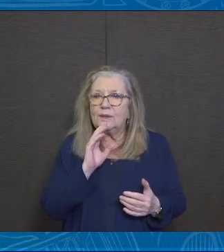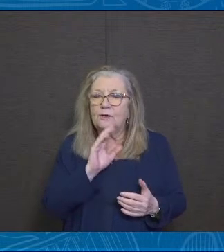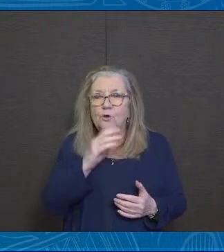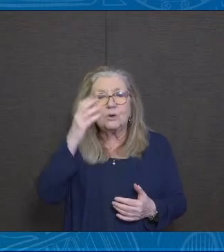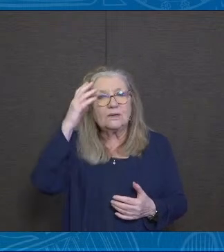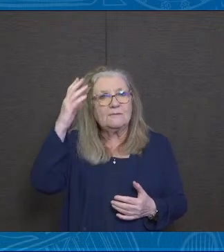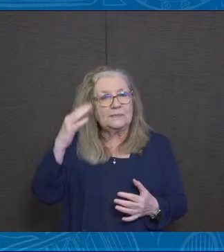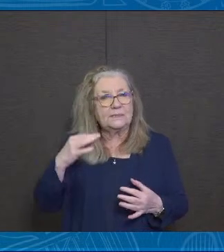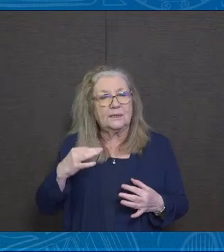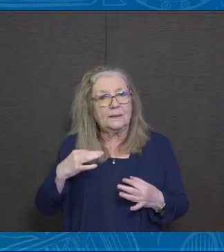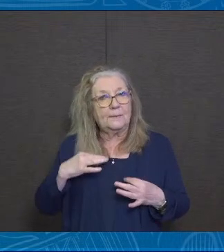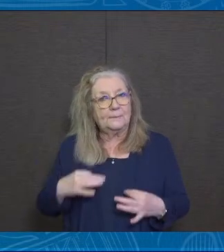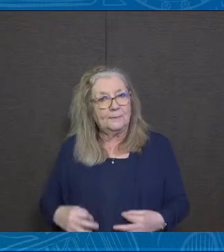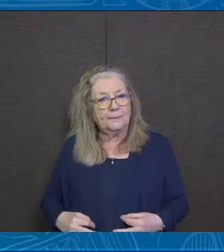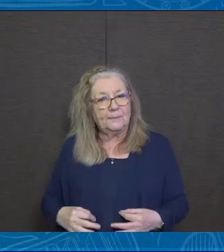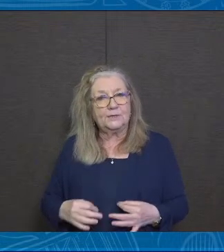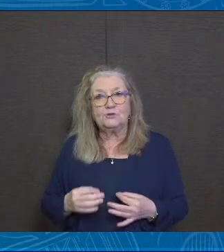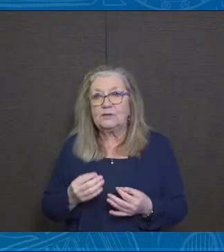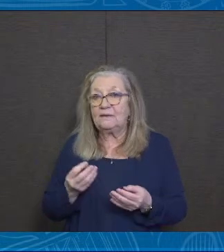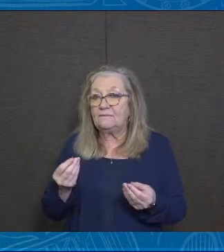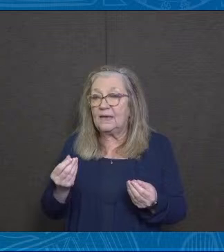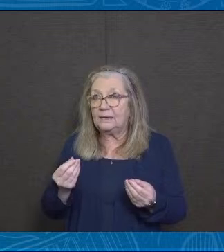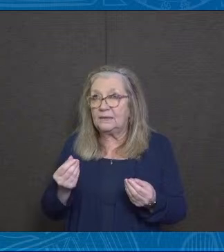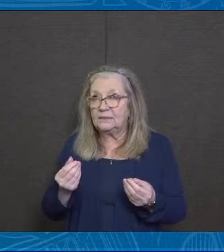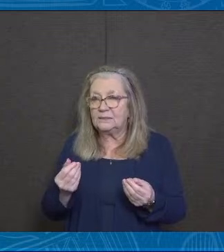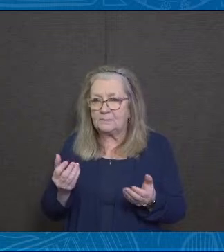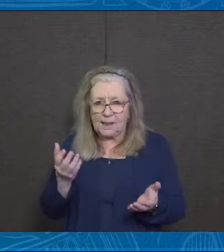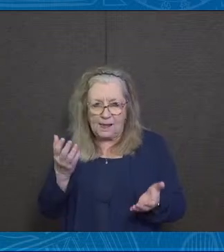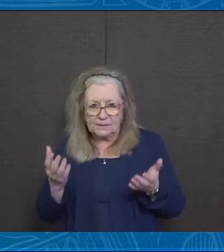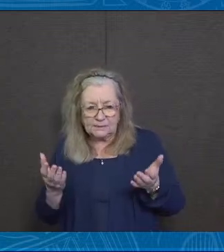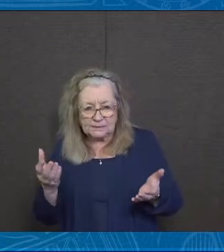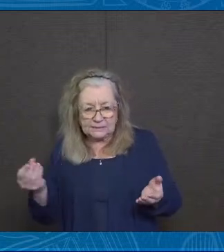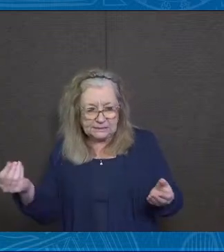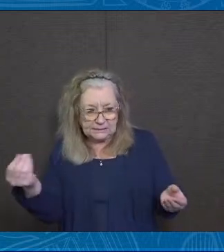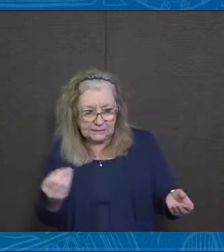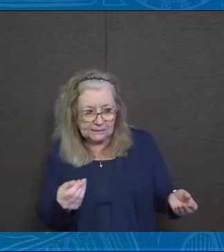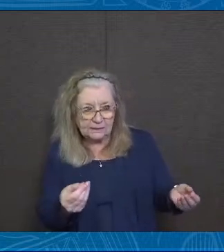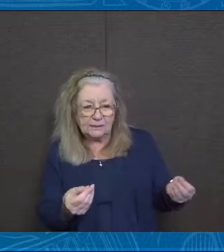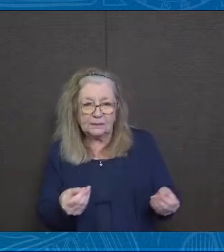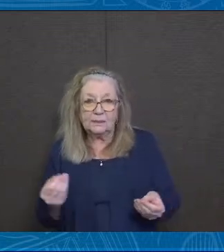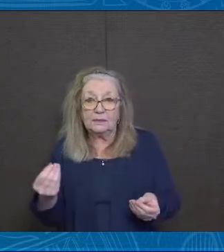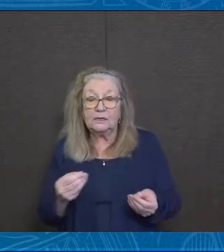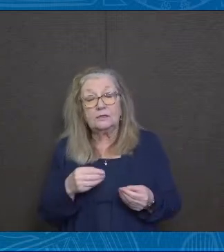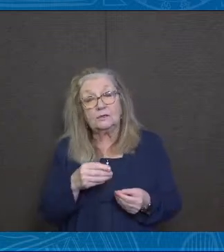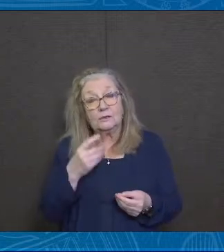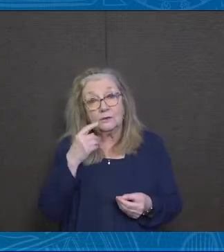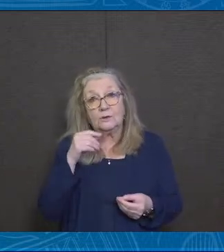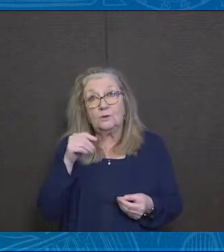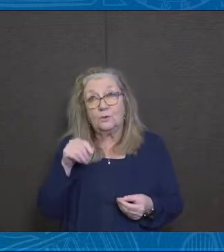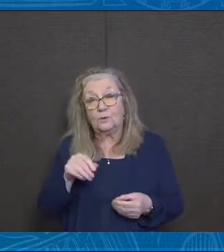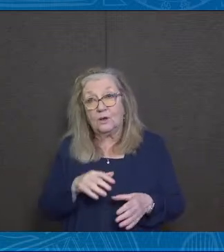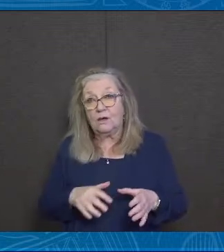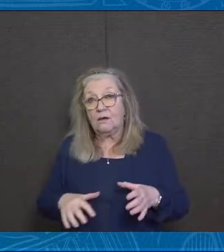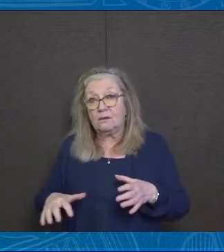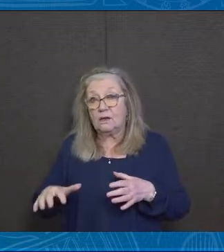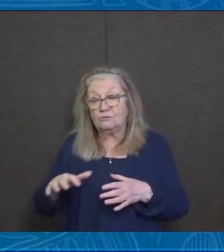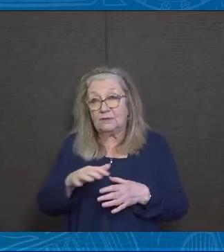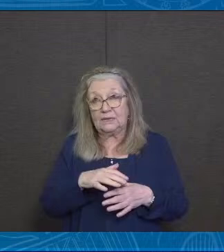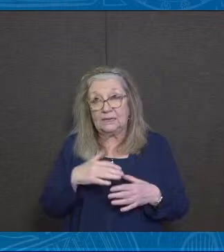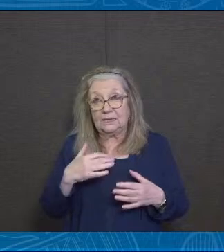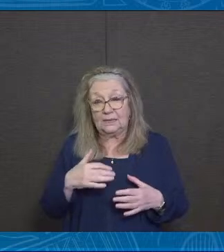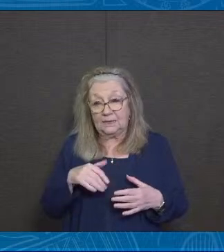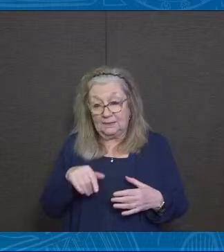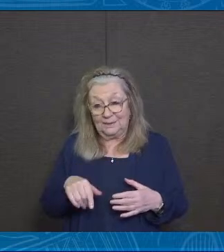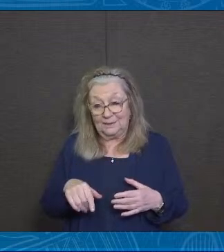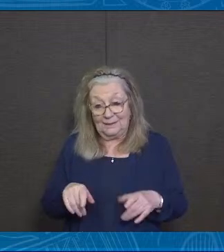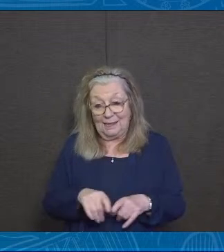disaster response and preventive instruments, especially given the country, the high vulnerability exposure of the